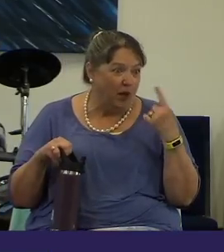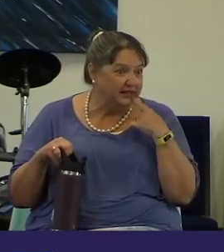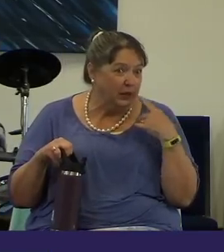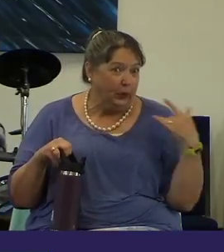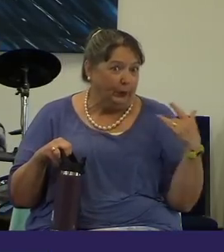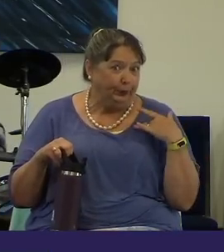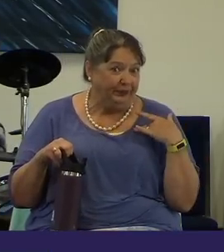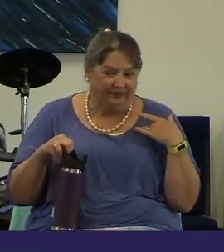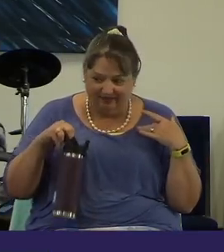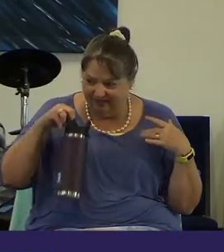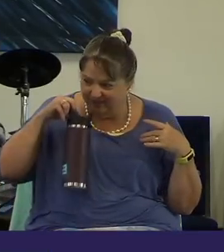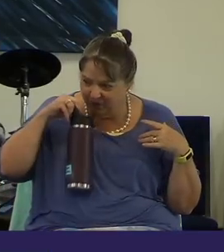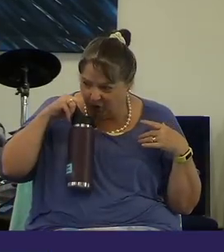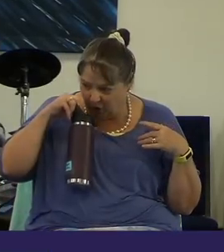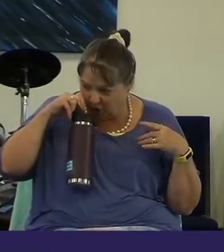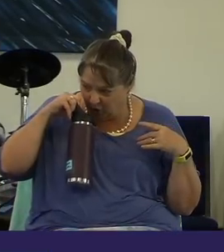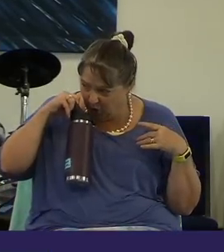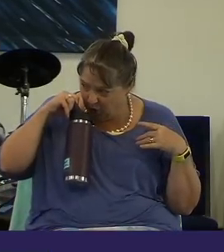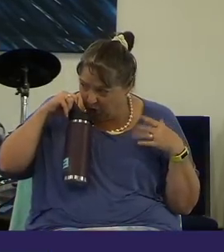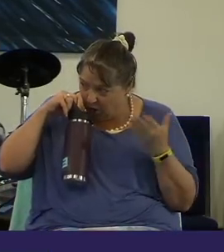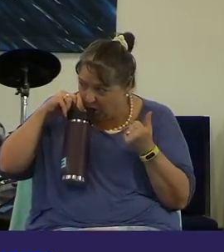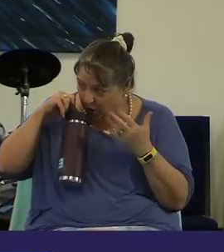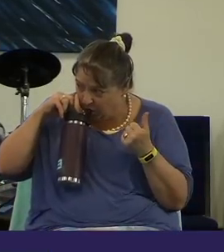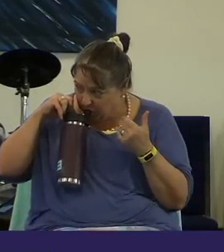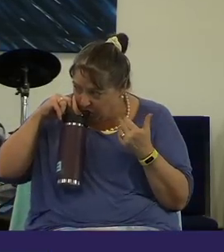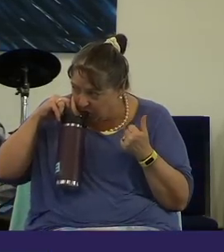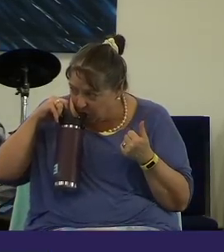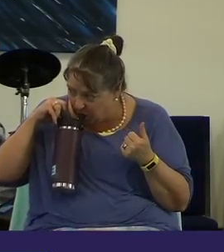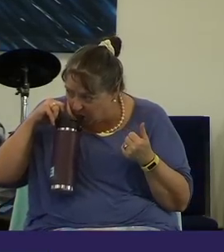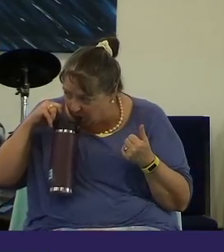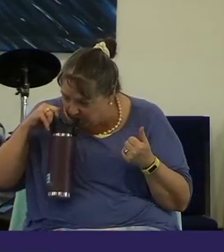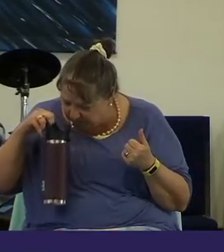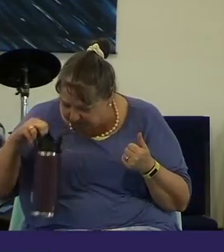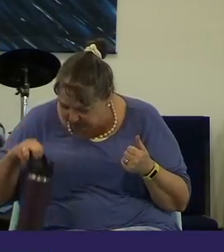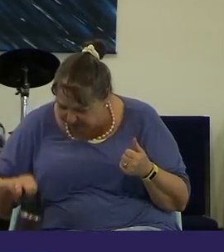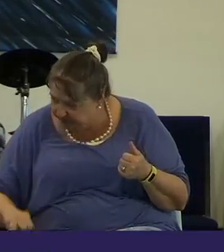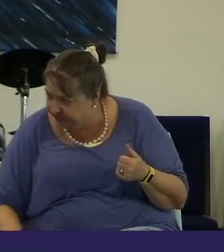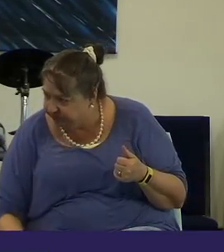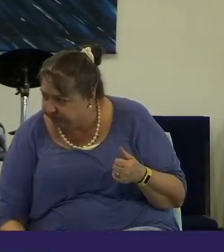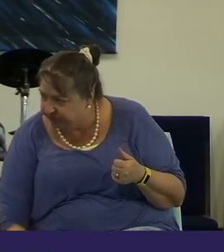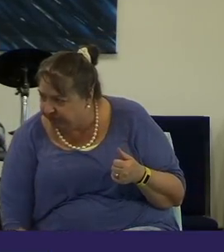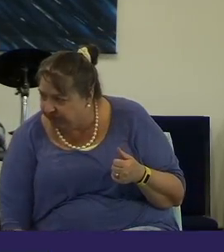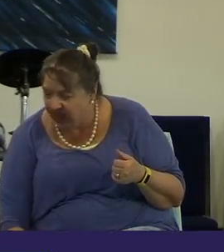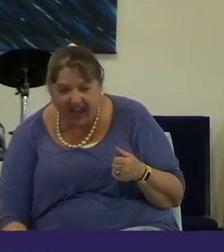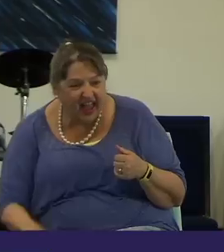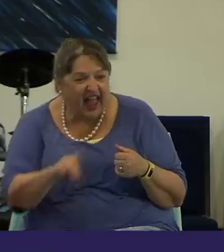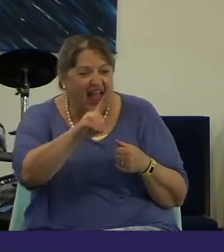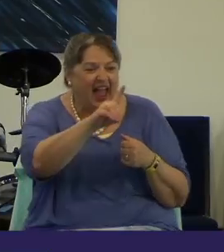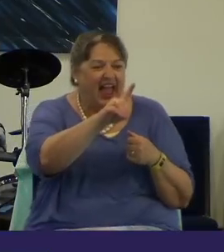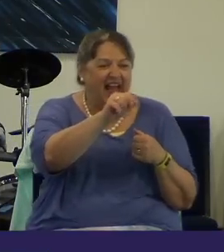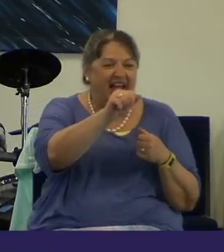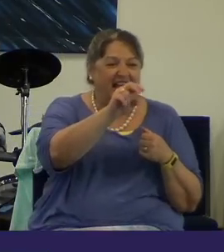Keep going, Lamar. Hurry up. The minute's almost over. Good job. Wow, she can come to work at my restaurant.